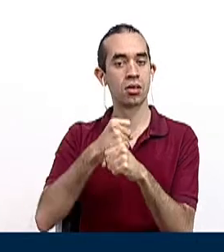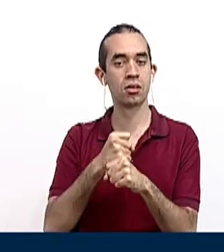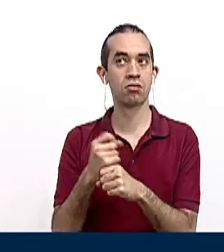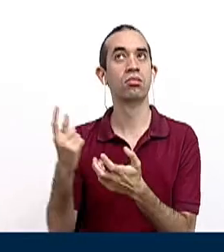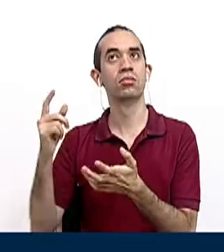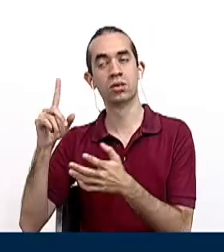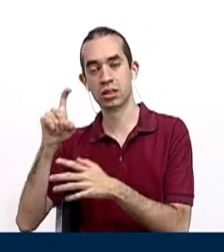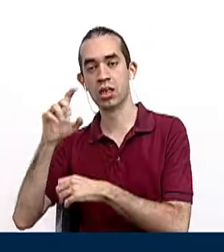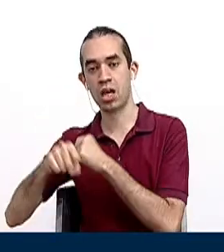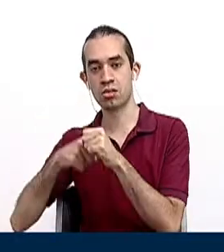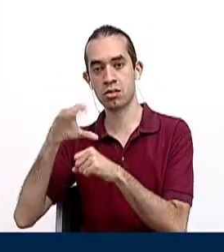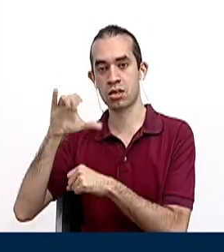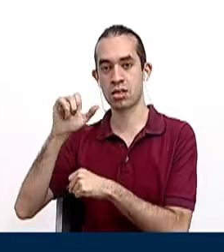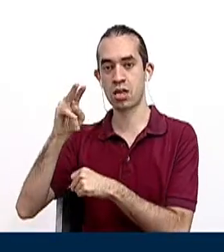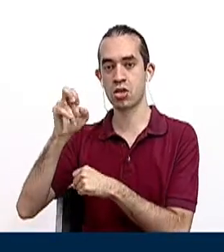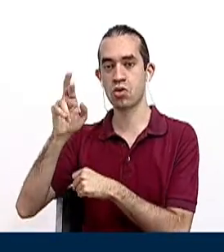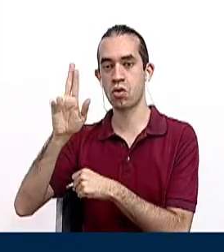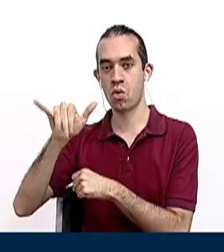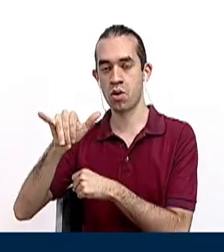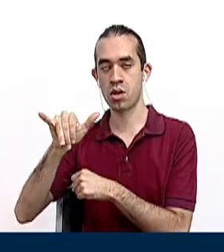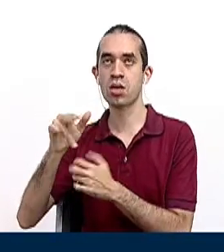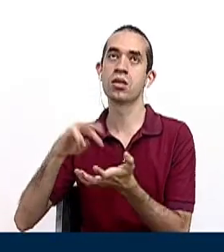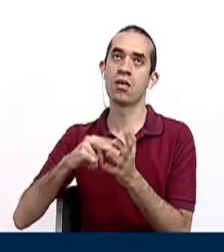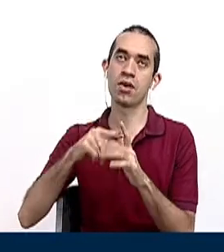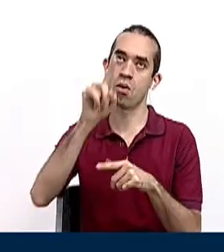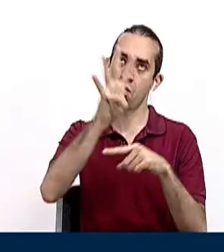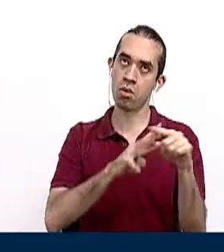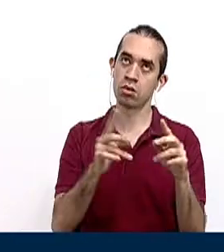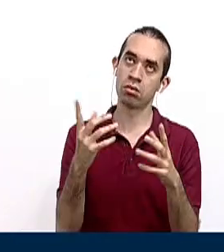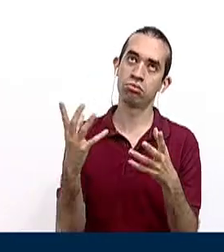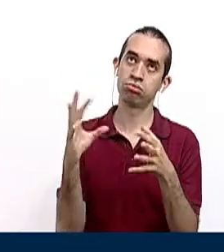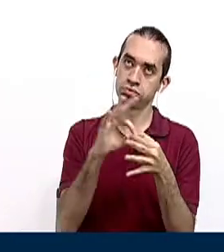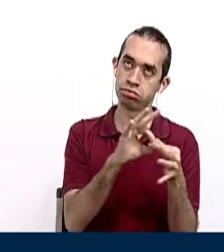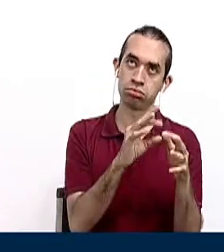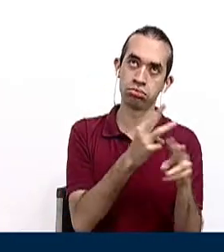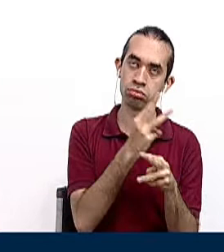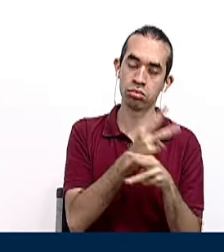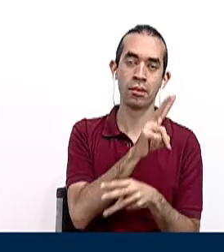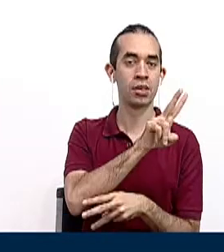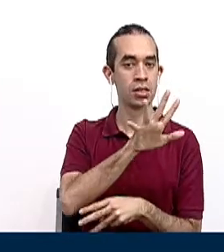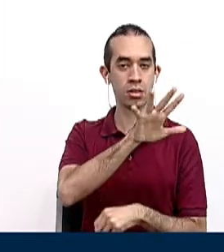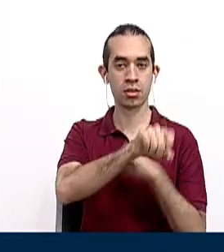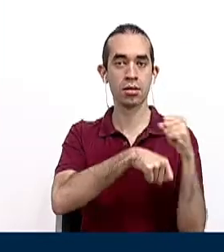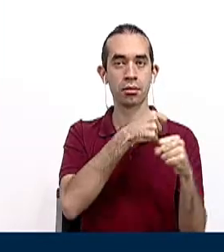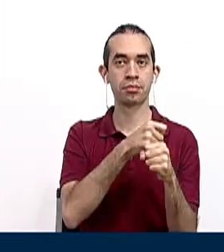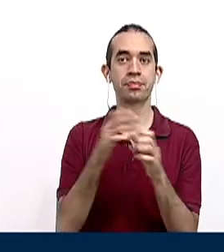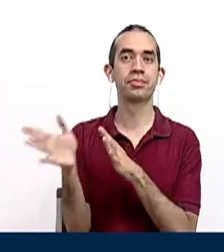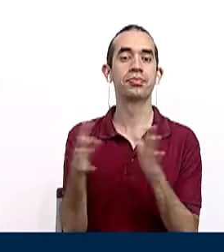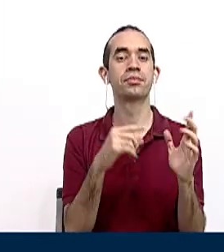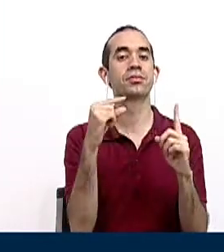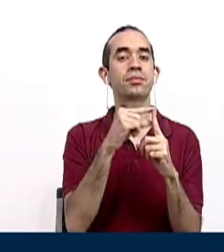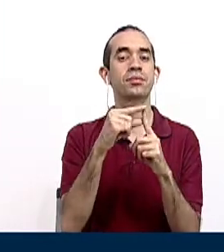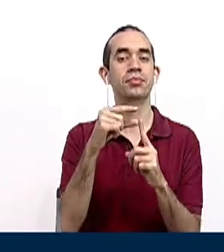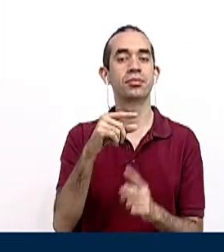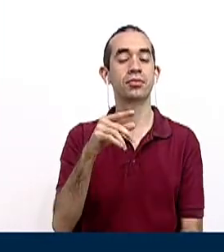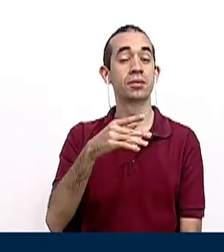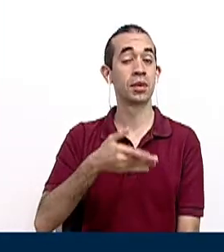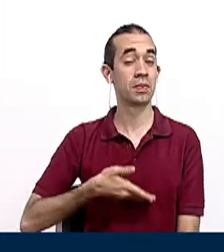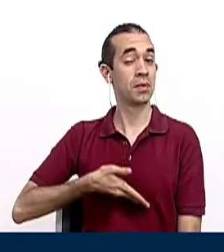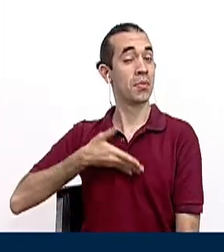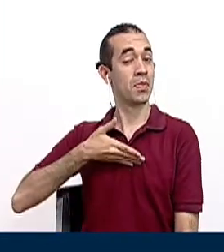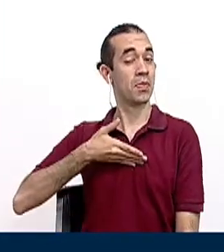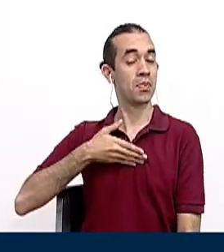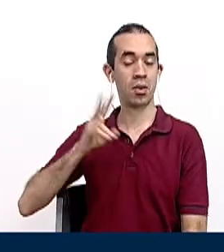is 100 years, a quarter is 25 years. All right? The next word that I have for you is the word